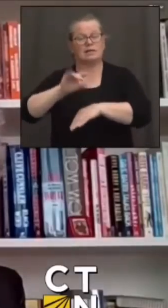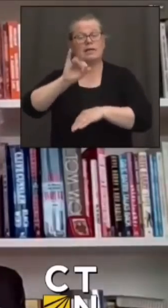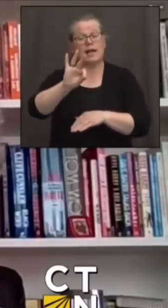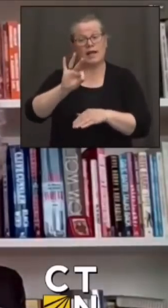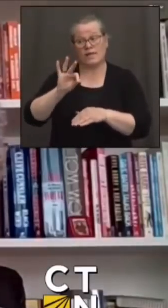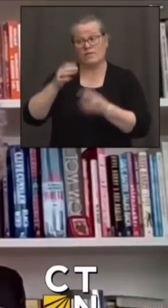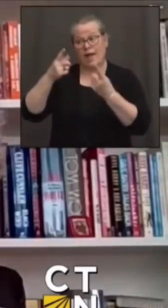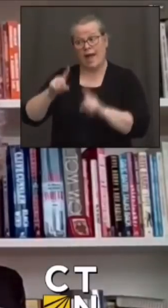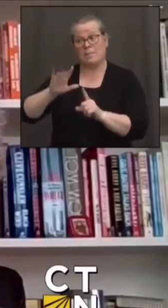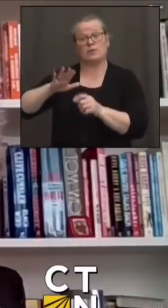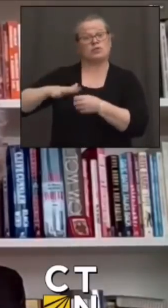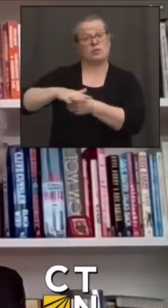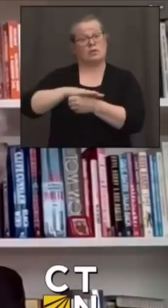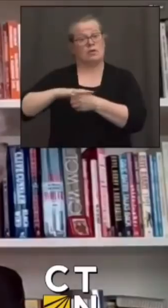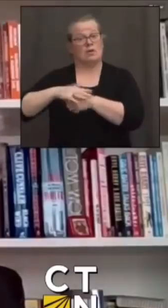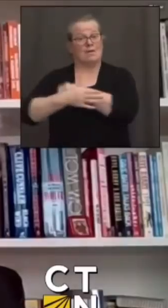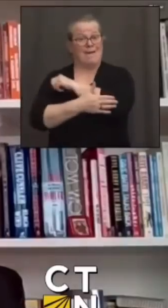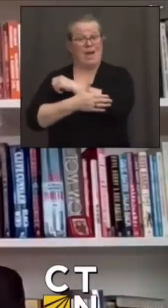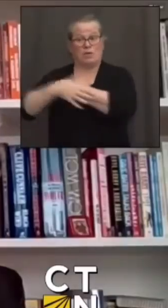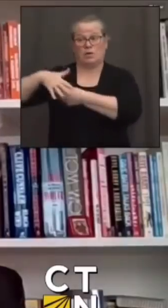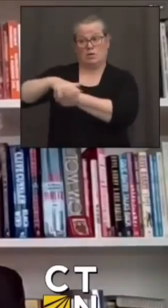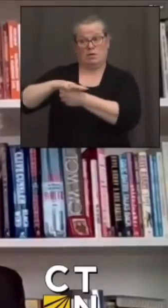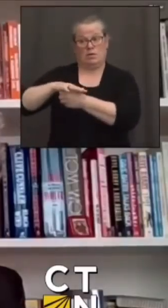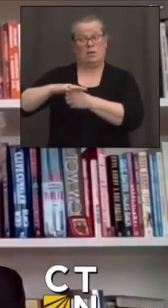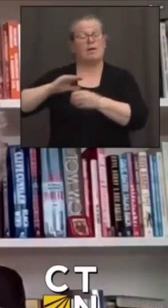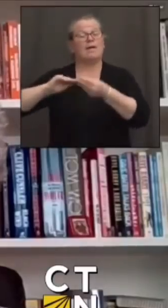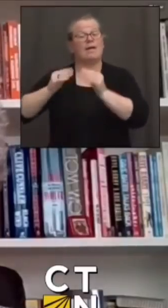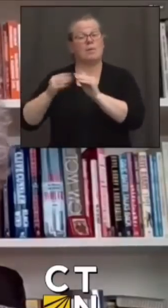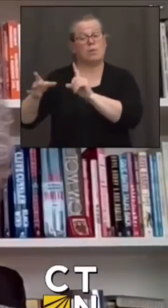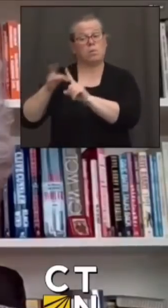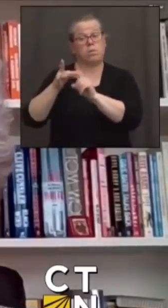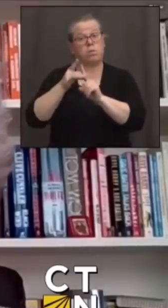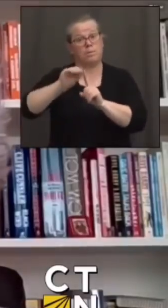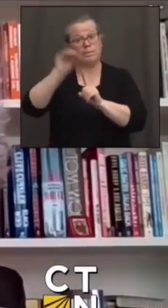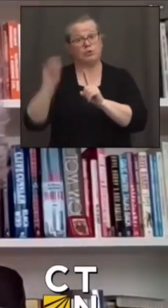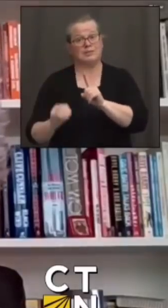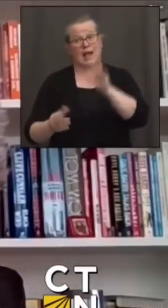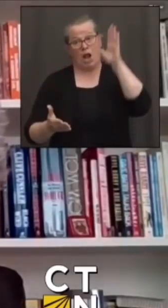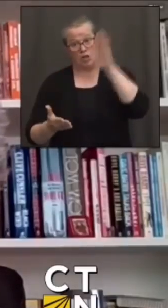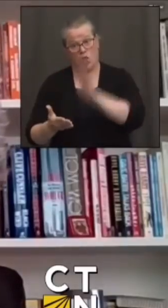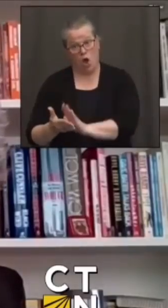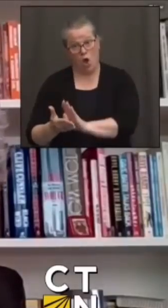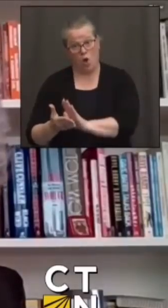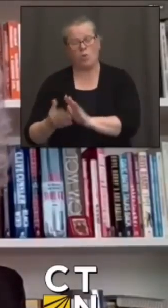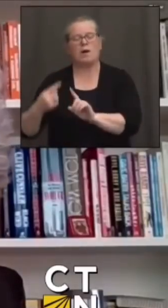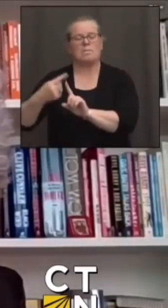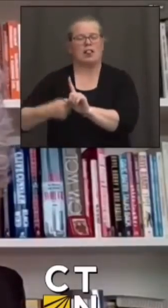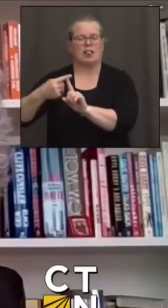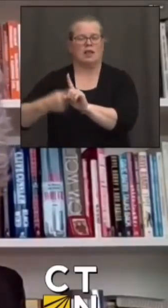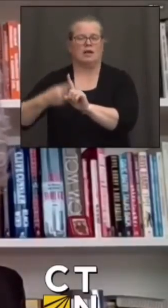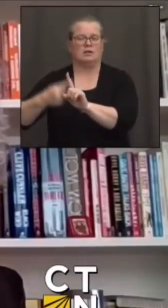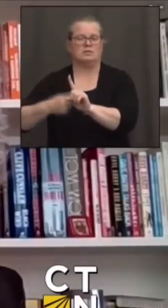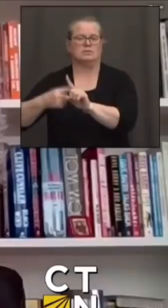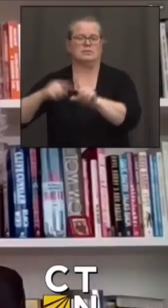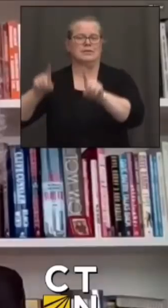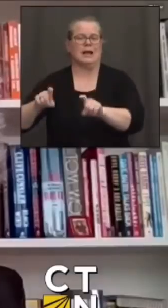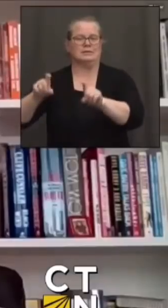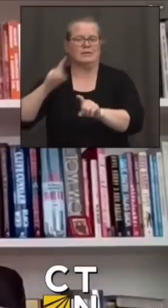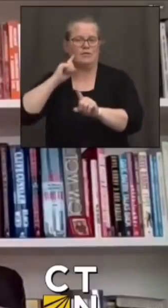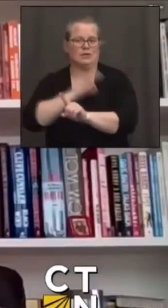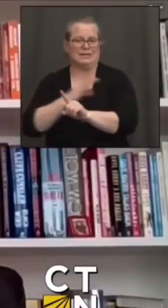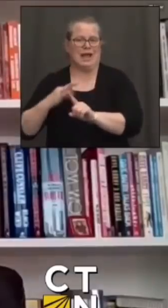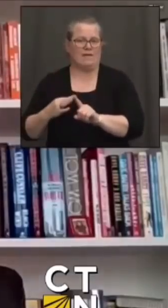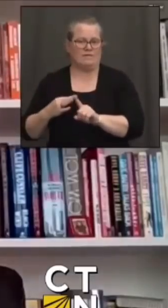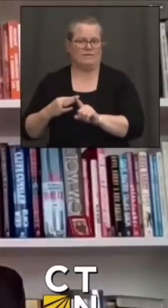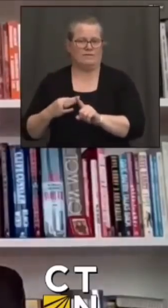low positivity, which all of our counties are now, then there's only a monthly testing requirement for staff, and